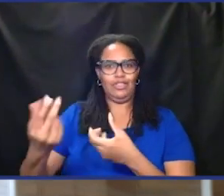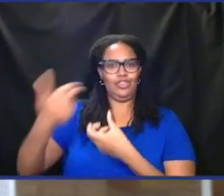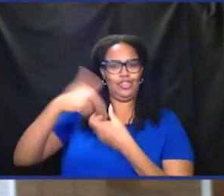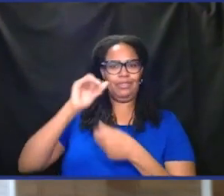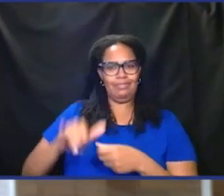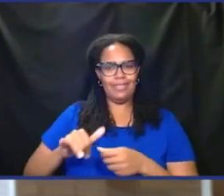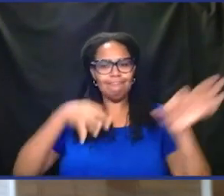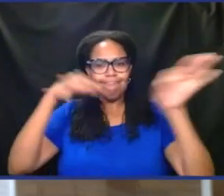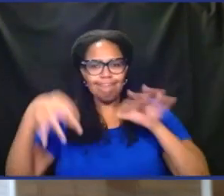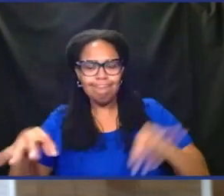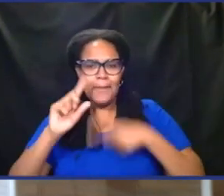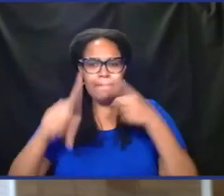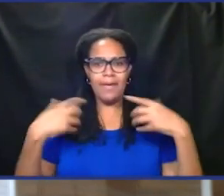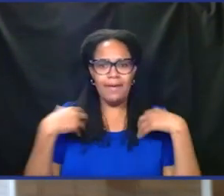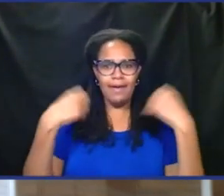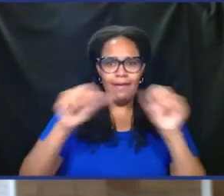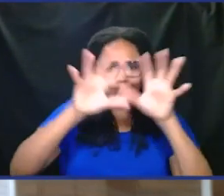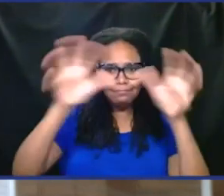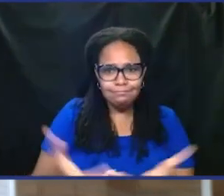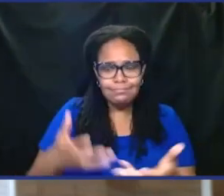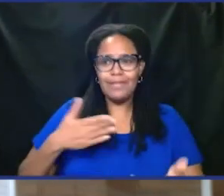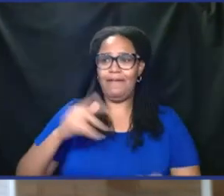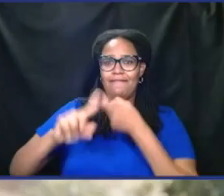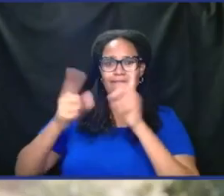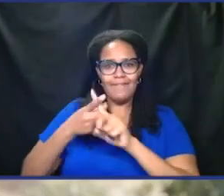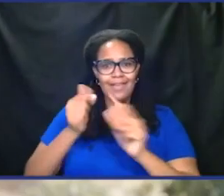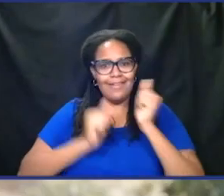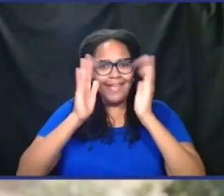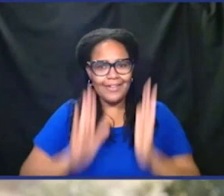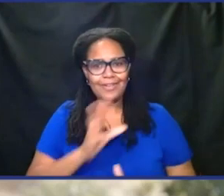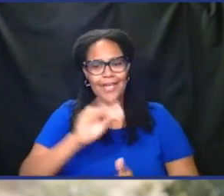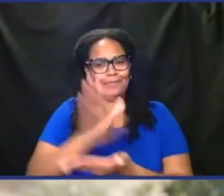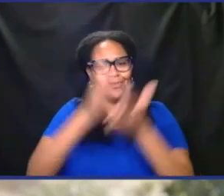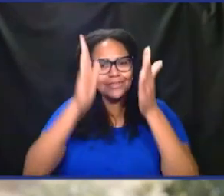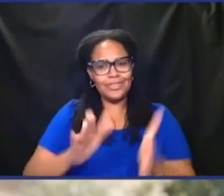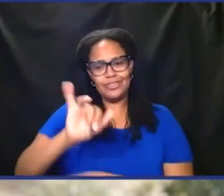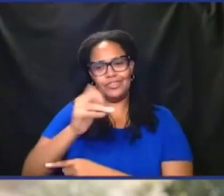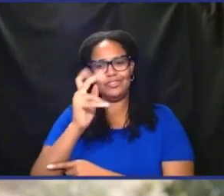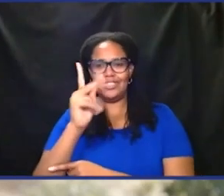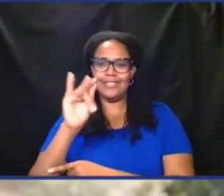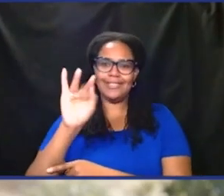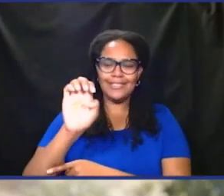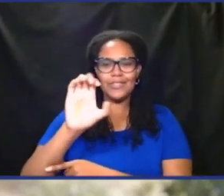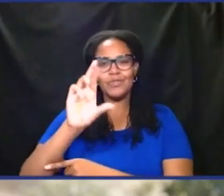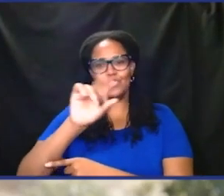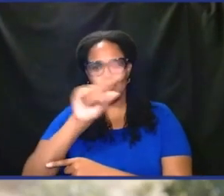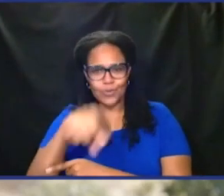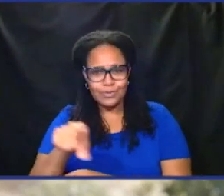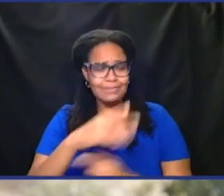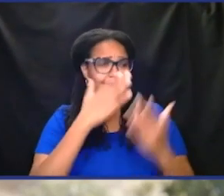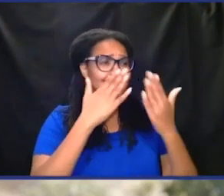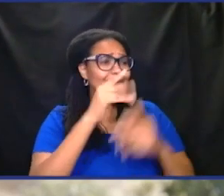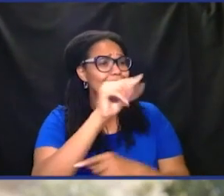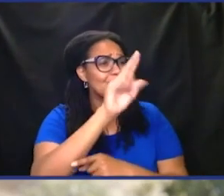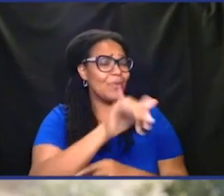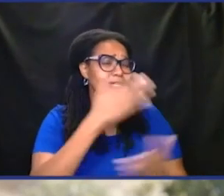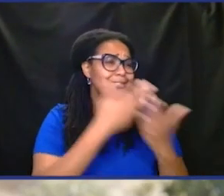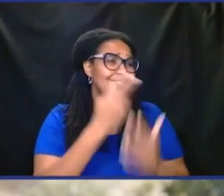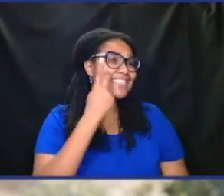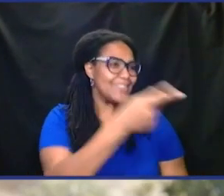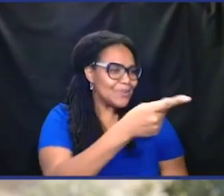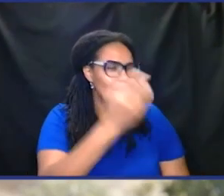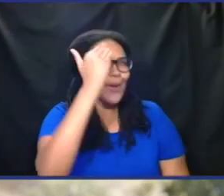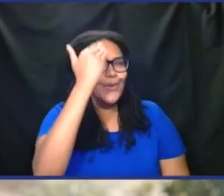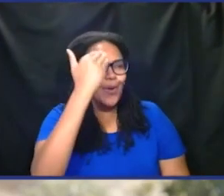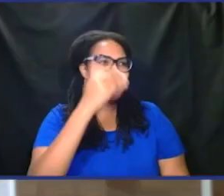friend, actor, and musician, Jackie Cruz. Thank you so much, Tony. It's so good to see you, even if